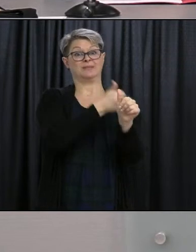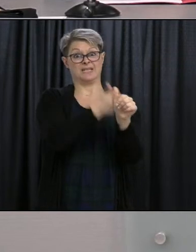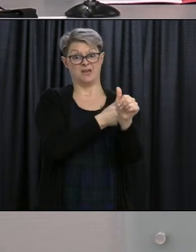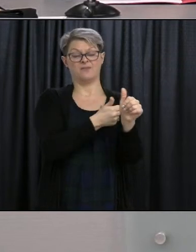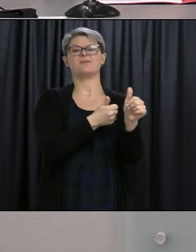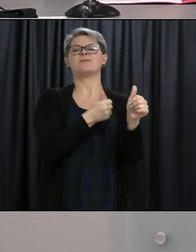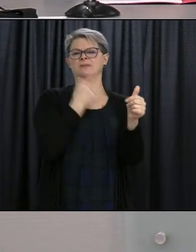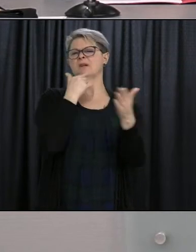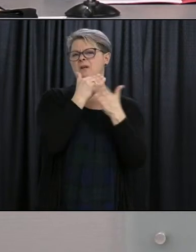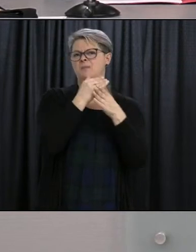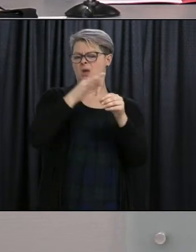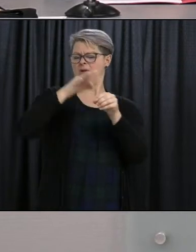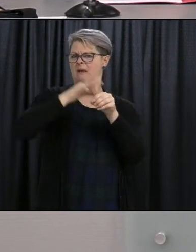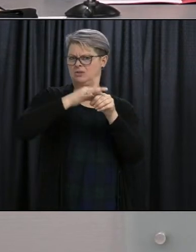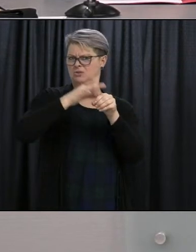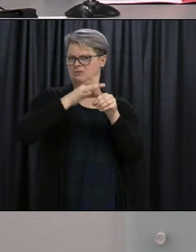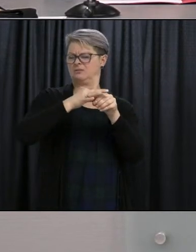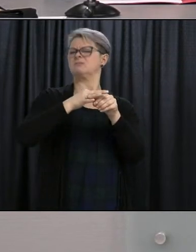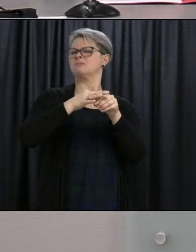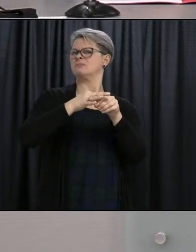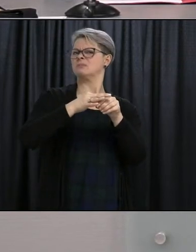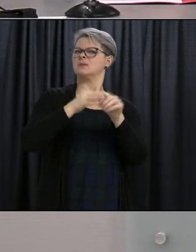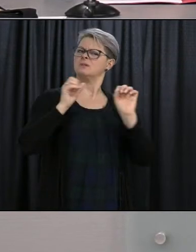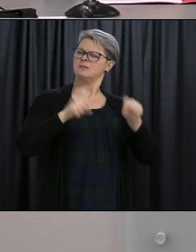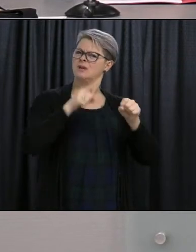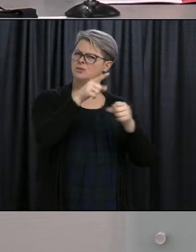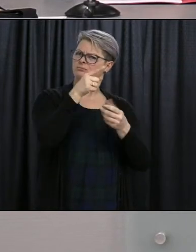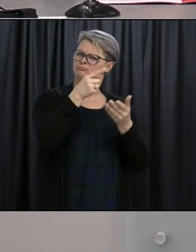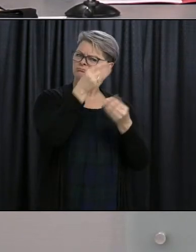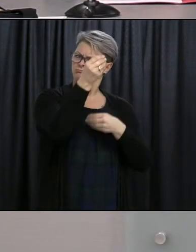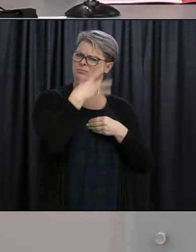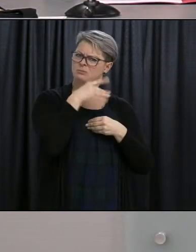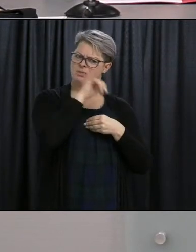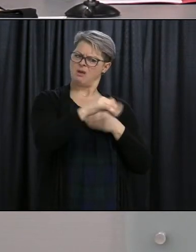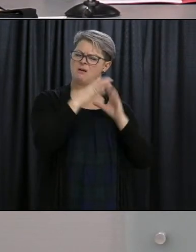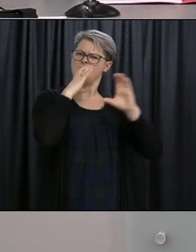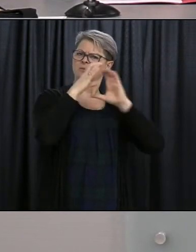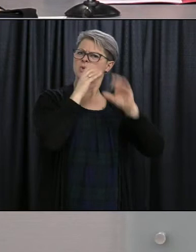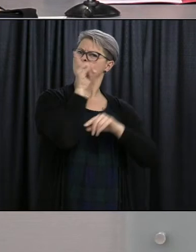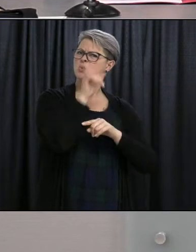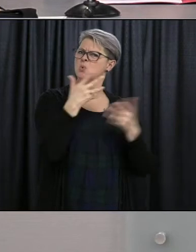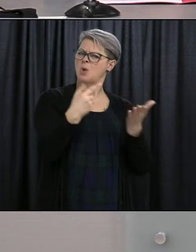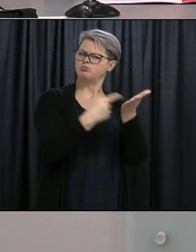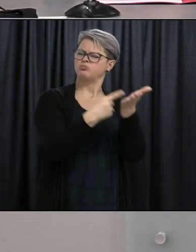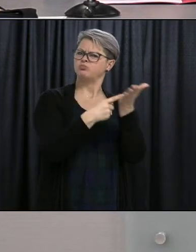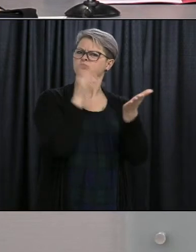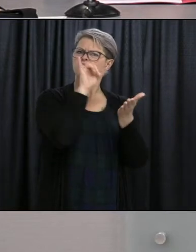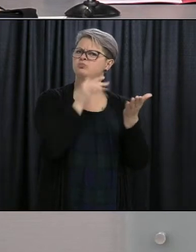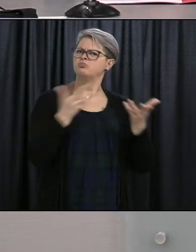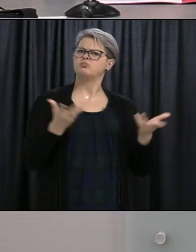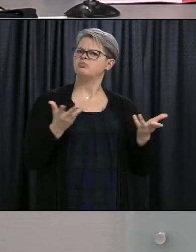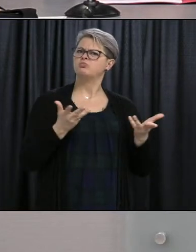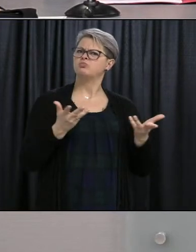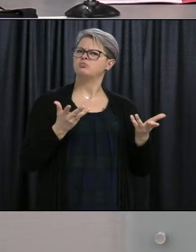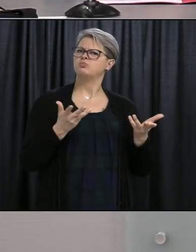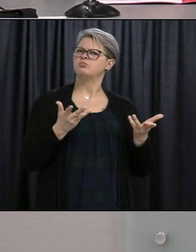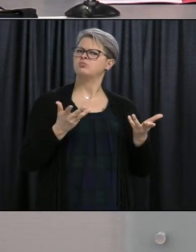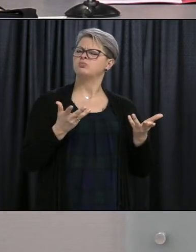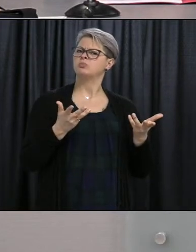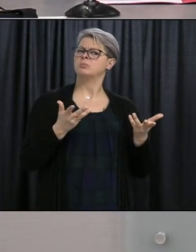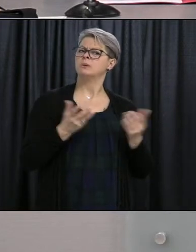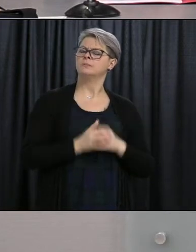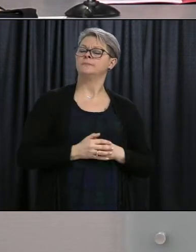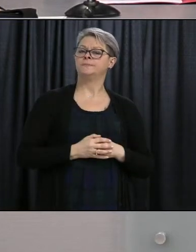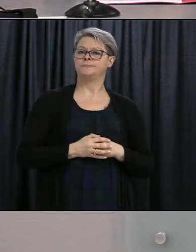upcoming election. Can you tell us about the conversations and what decisions were reached?